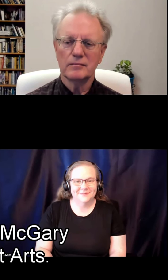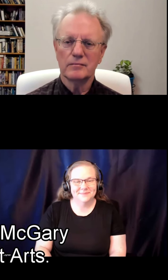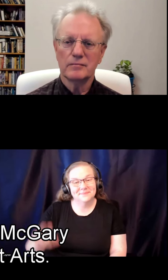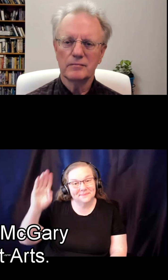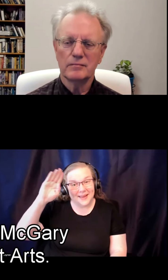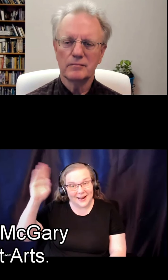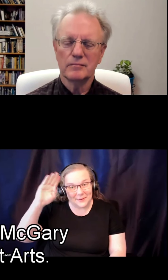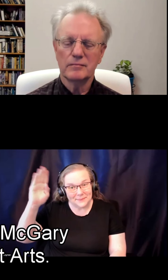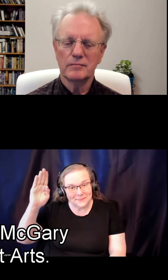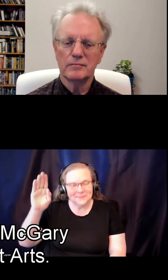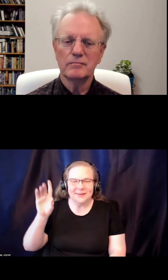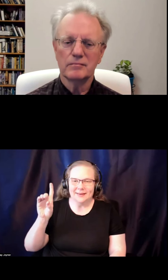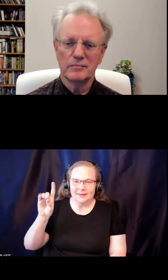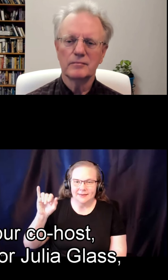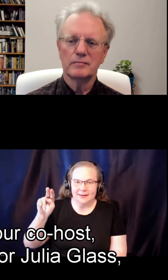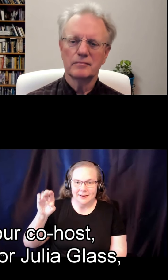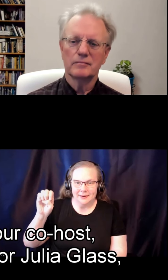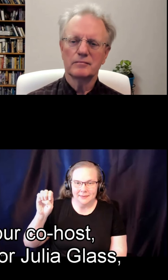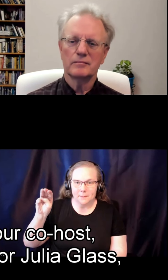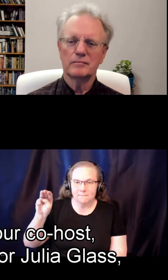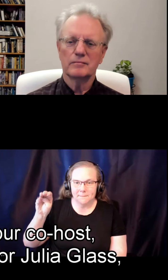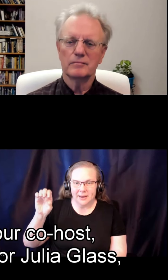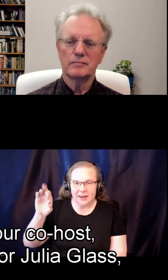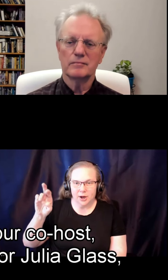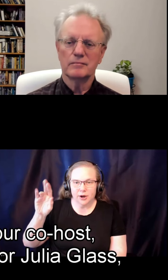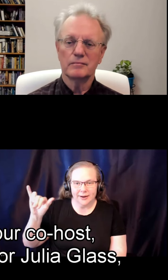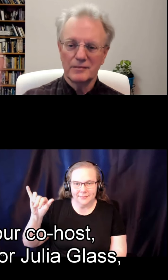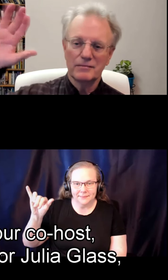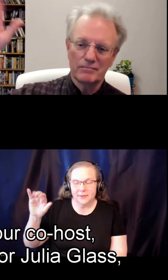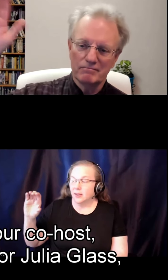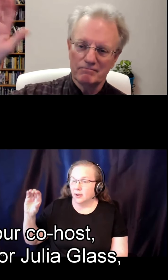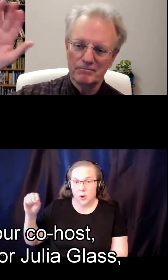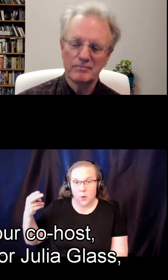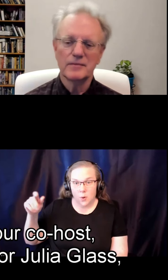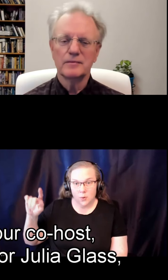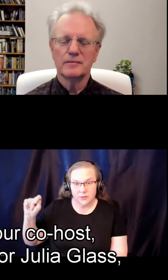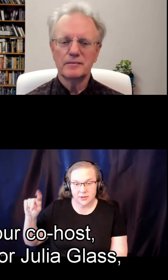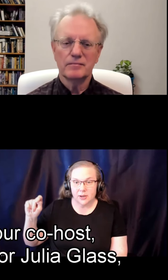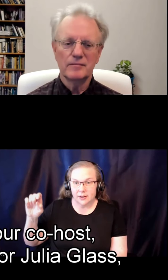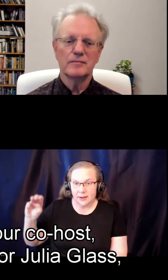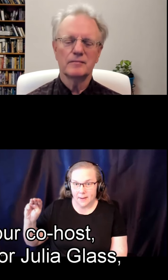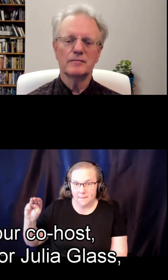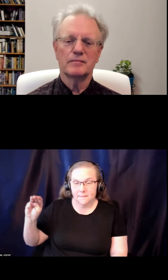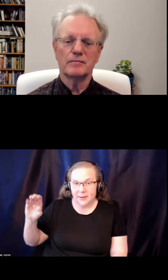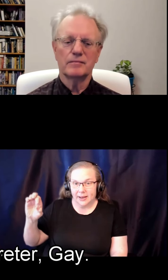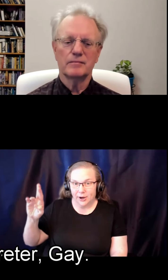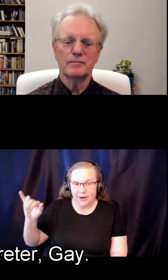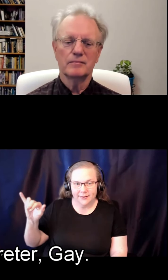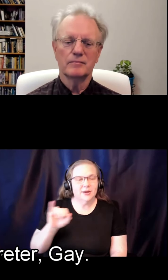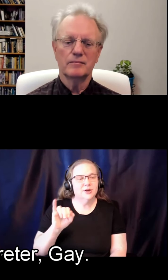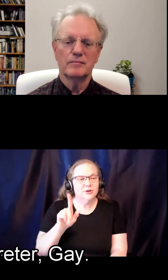Hi, I'm Diane McGarry with Drake at Arts. With me today are co-host Tom McGarry, author Julia Glass, and